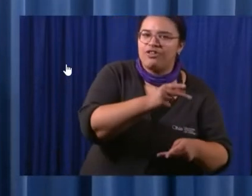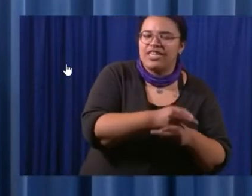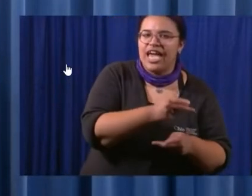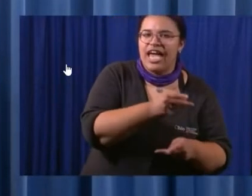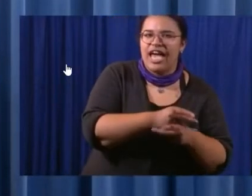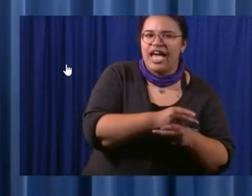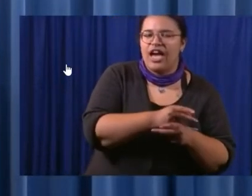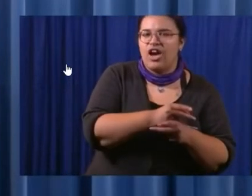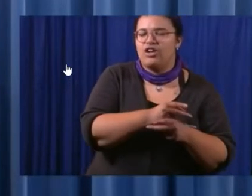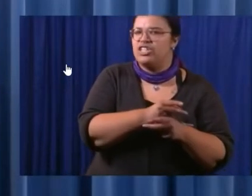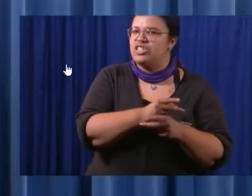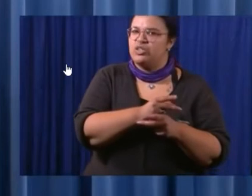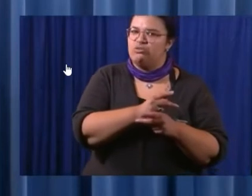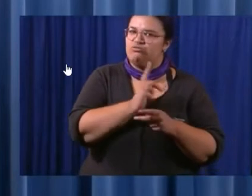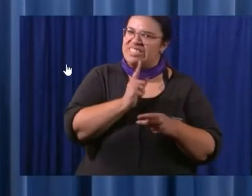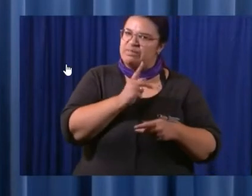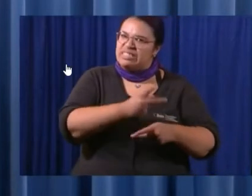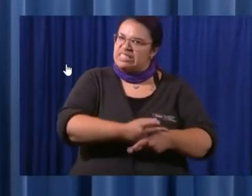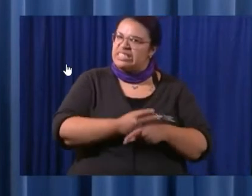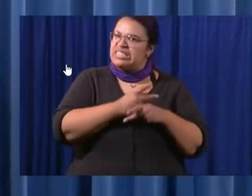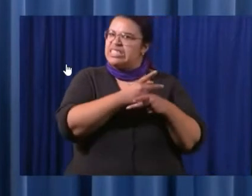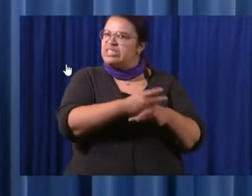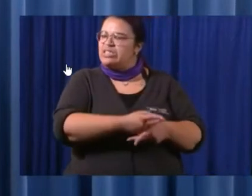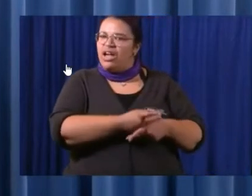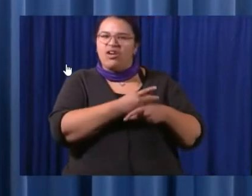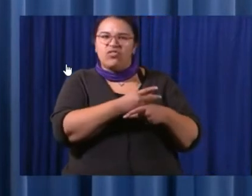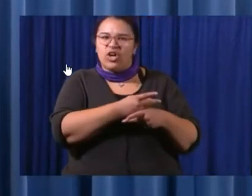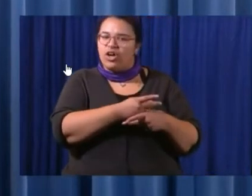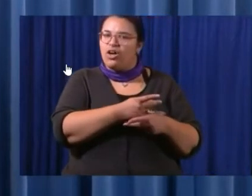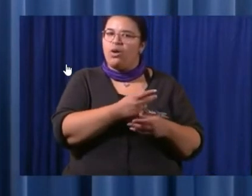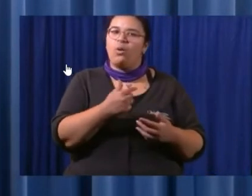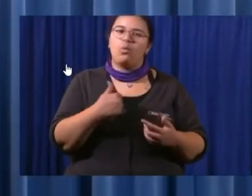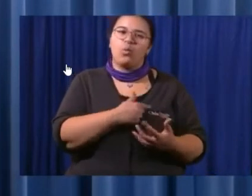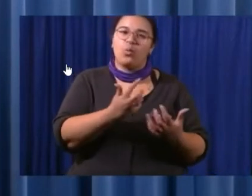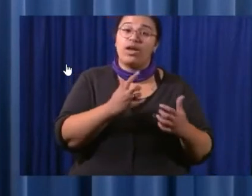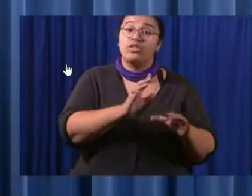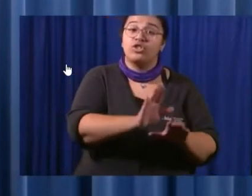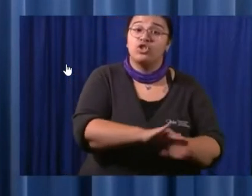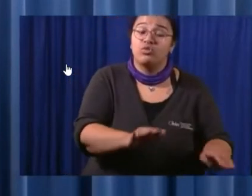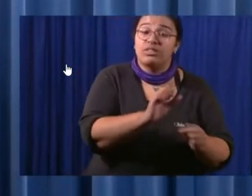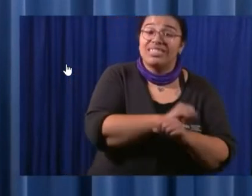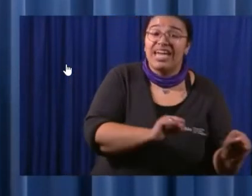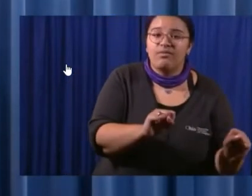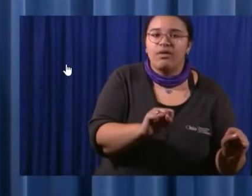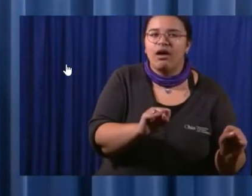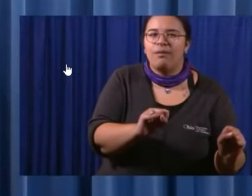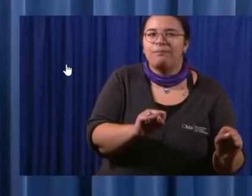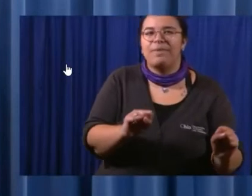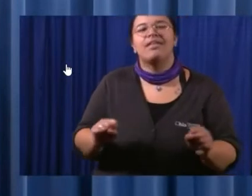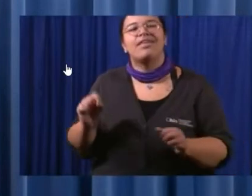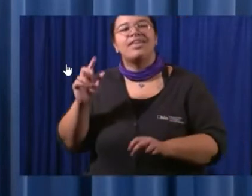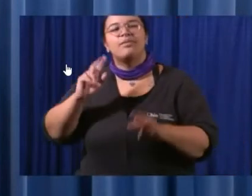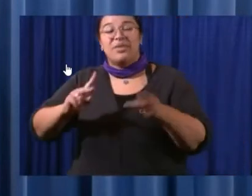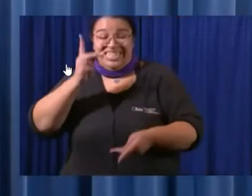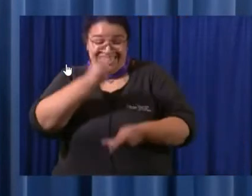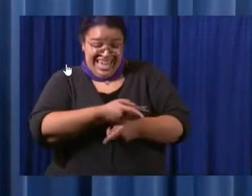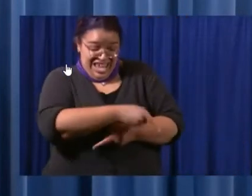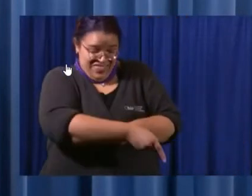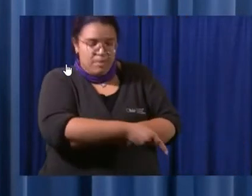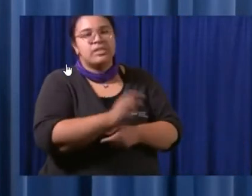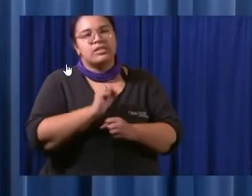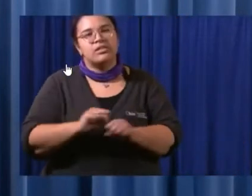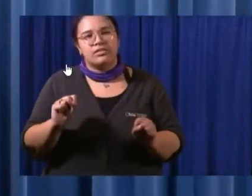It's the safety of the caregivers, those who are out there every single day taking care of kids. And